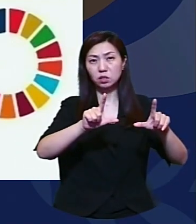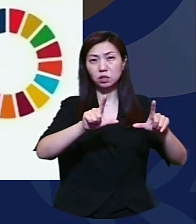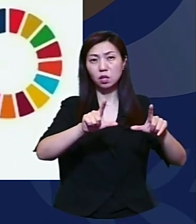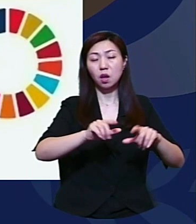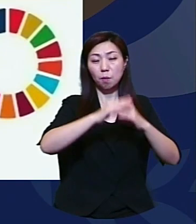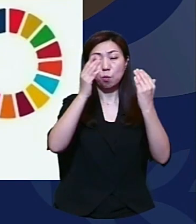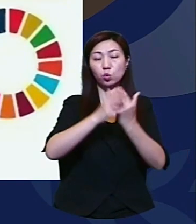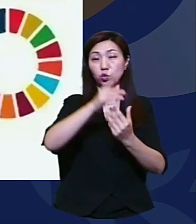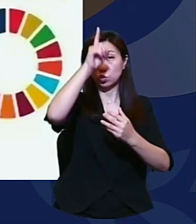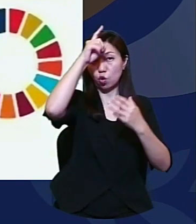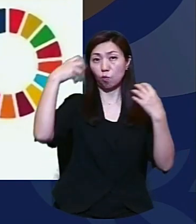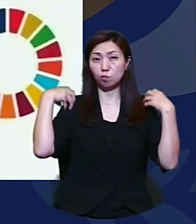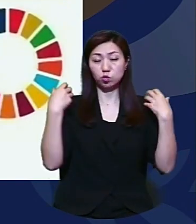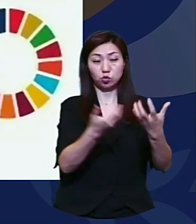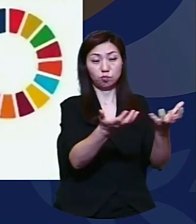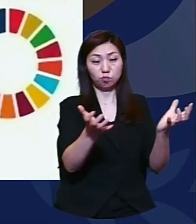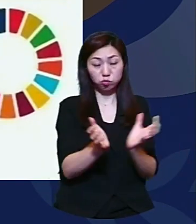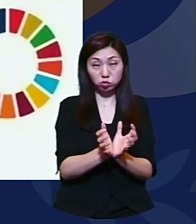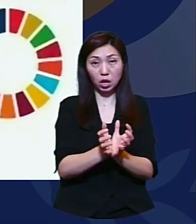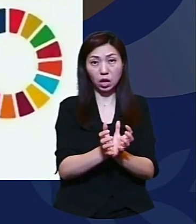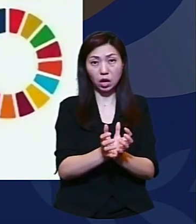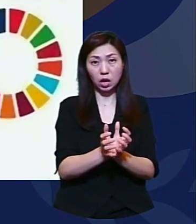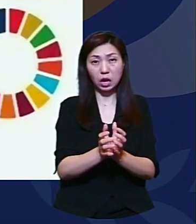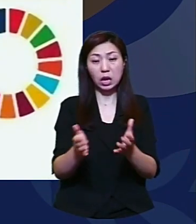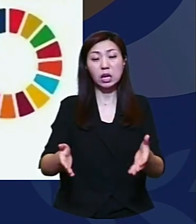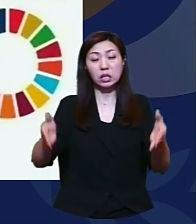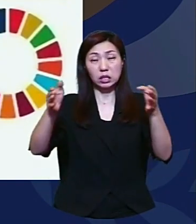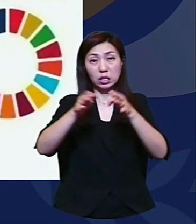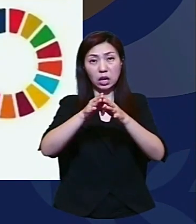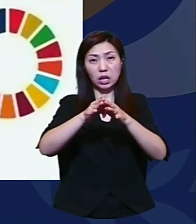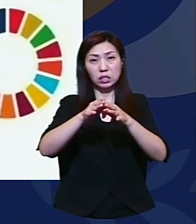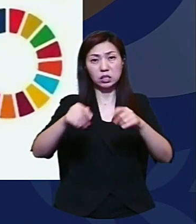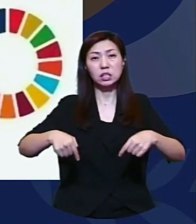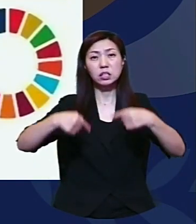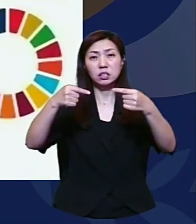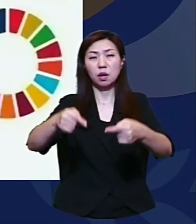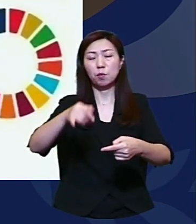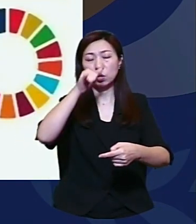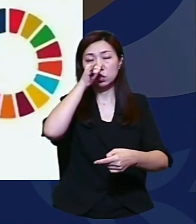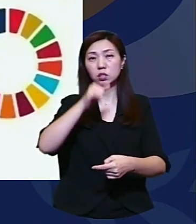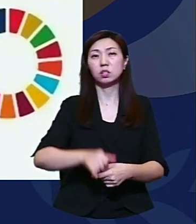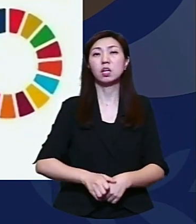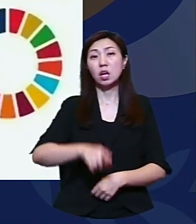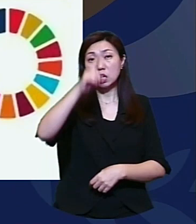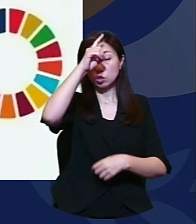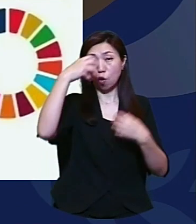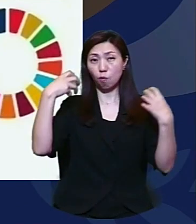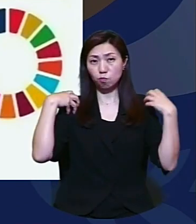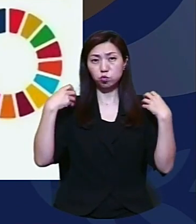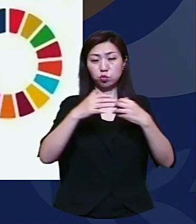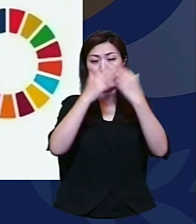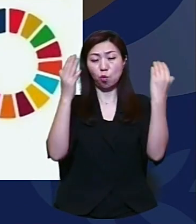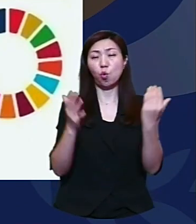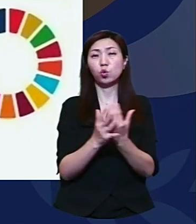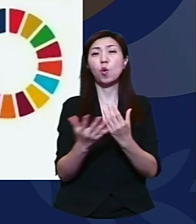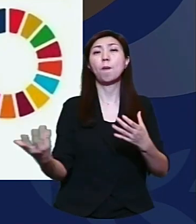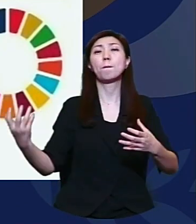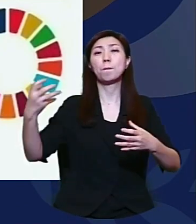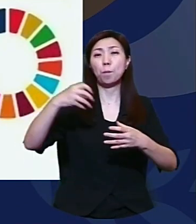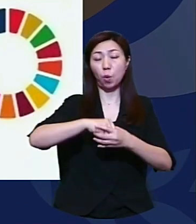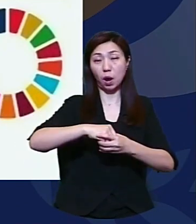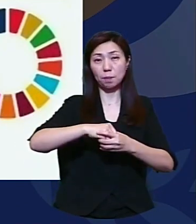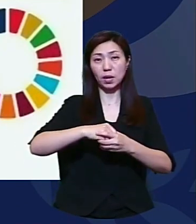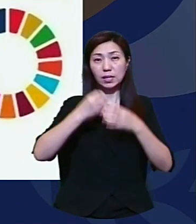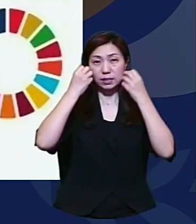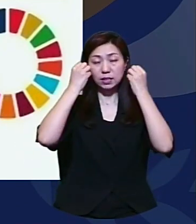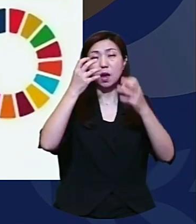of government itself. And we would call this the whole of government approach to digital development,